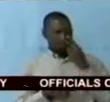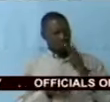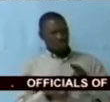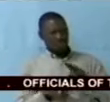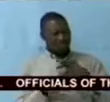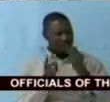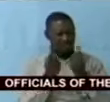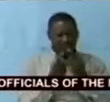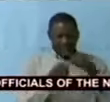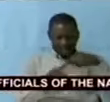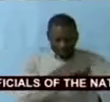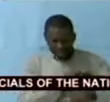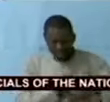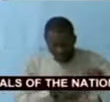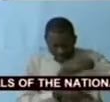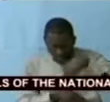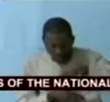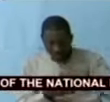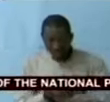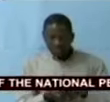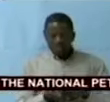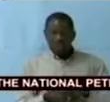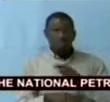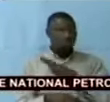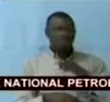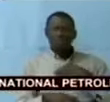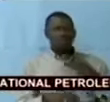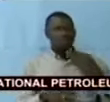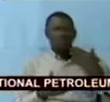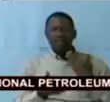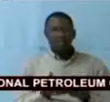anything in the hole? No, he could not complete the mission.